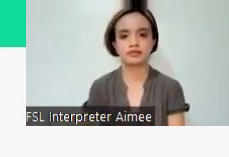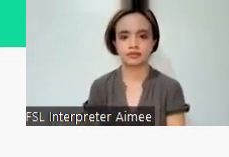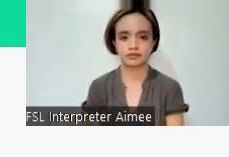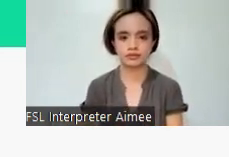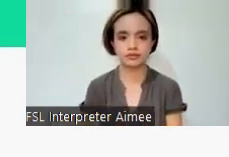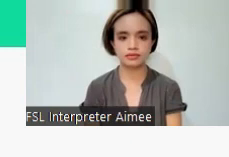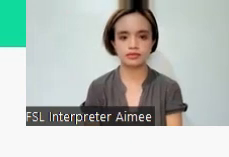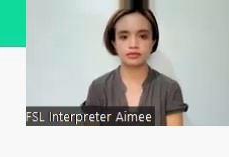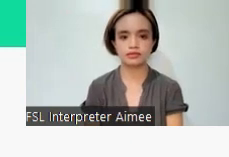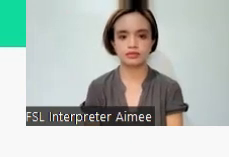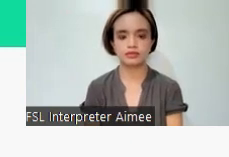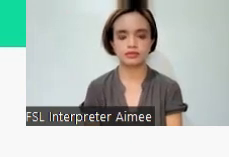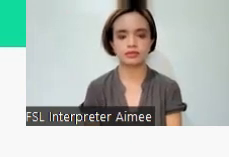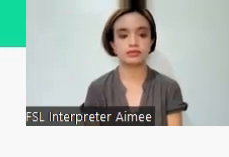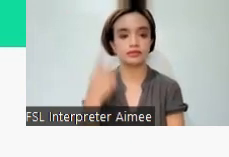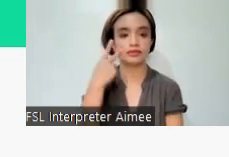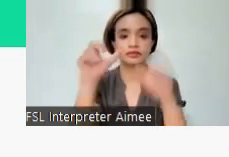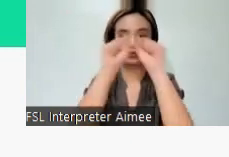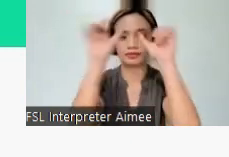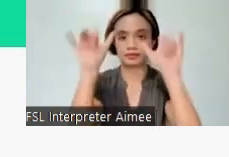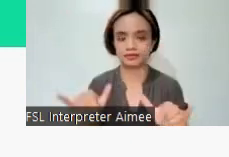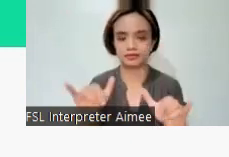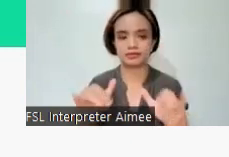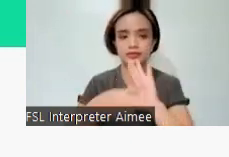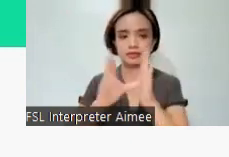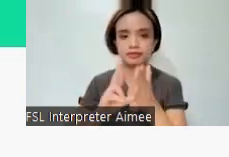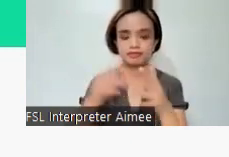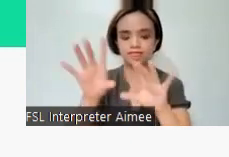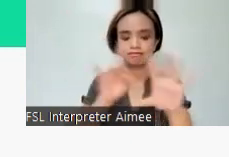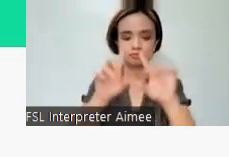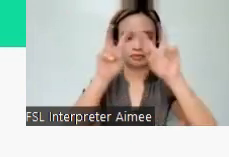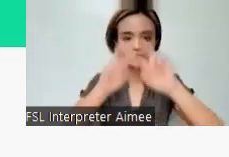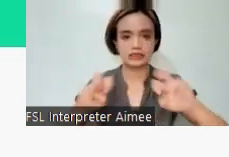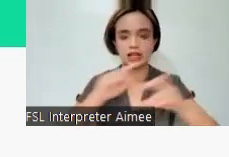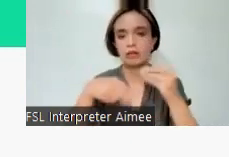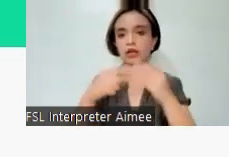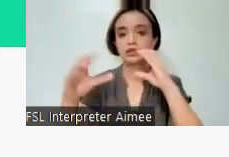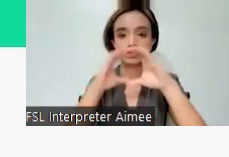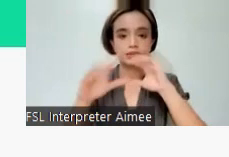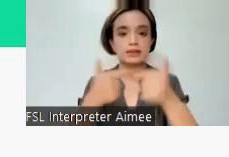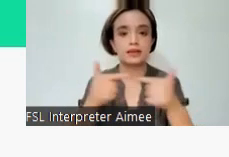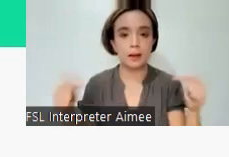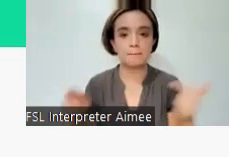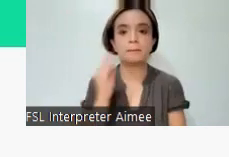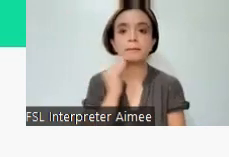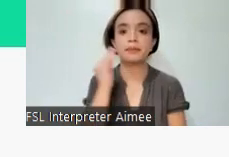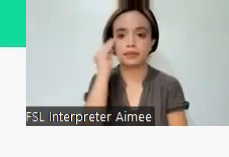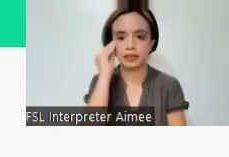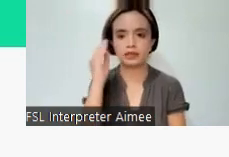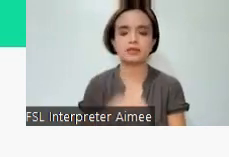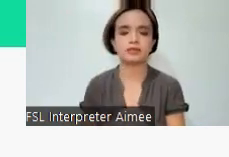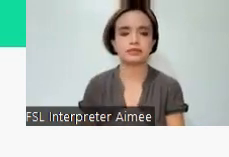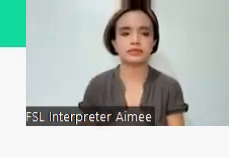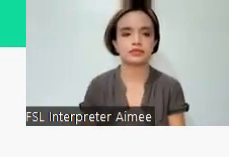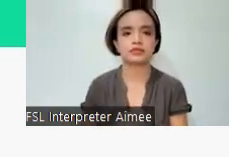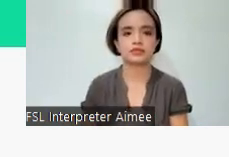This semi-systematic review of selected studies on communicative language at home in low